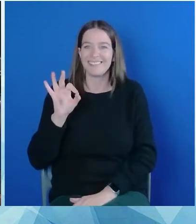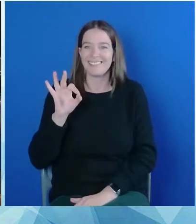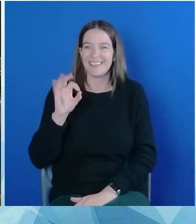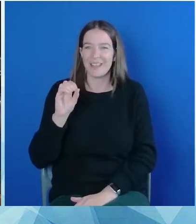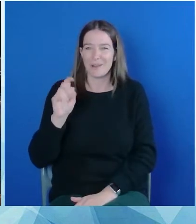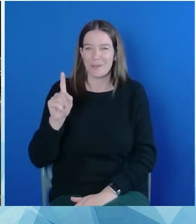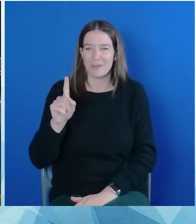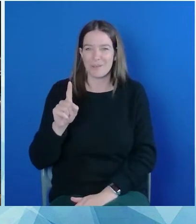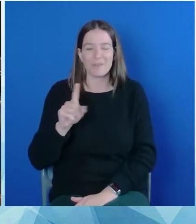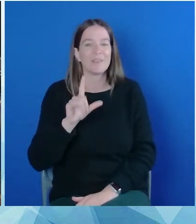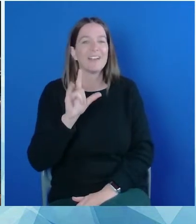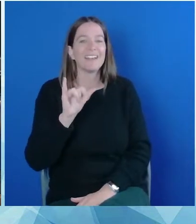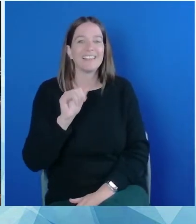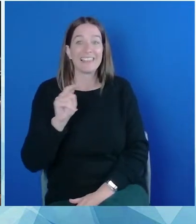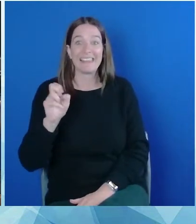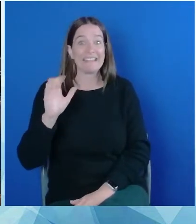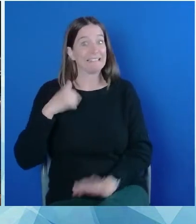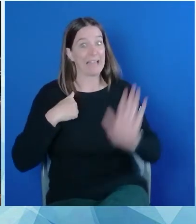9.01. I move